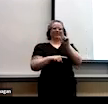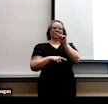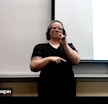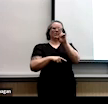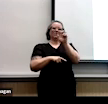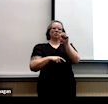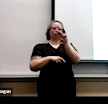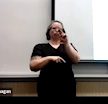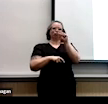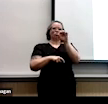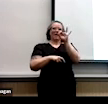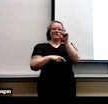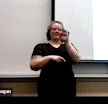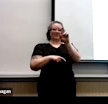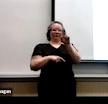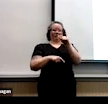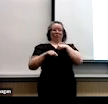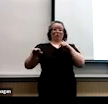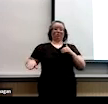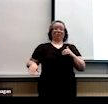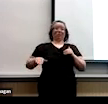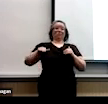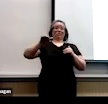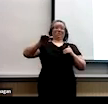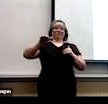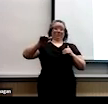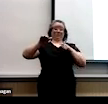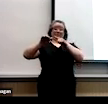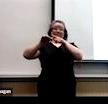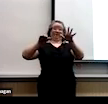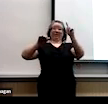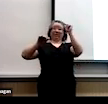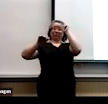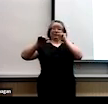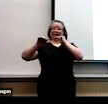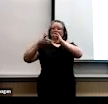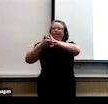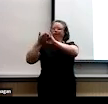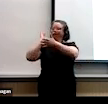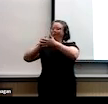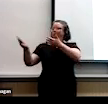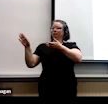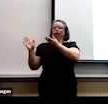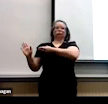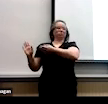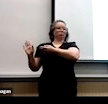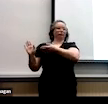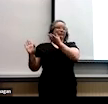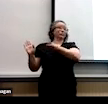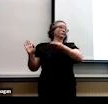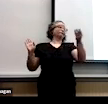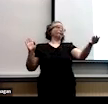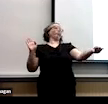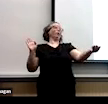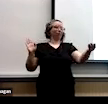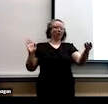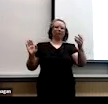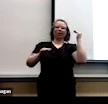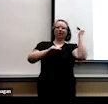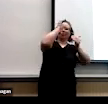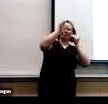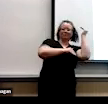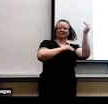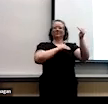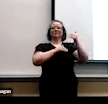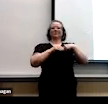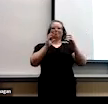of patient care from pediatric to adult care settings. And perhaps many of you will be familiar with the concept that transfer happens all the time, whether we want it to or not. There